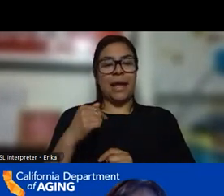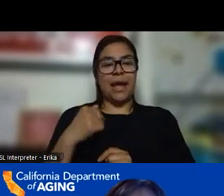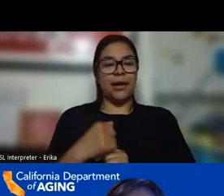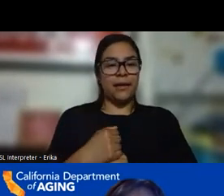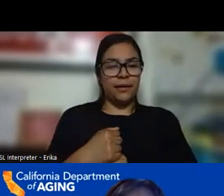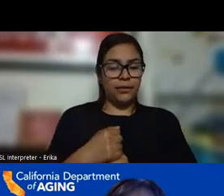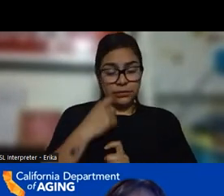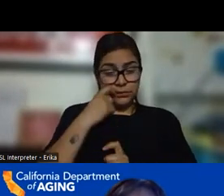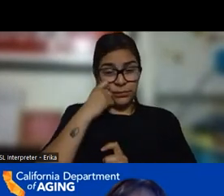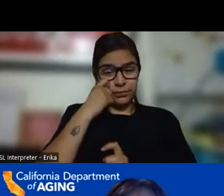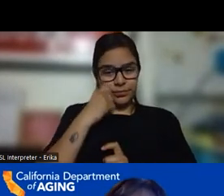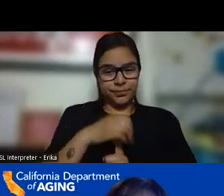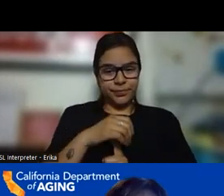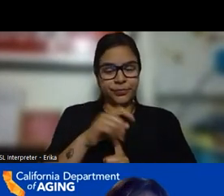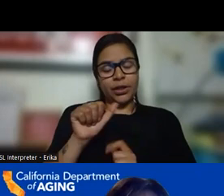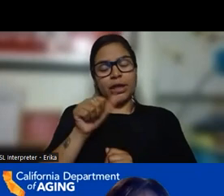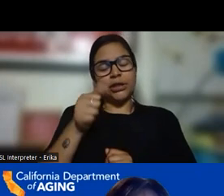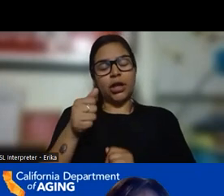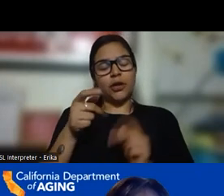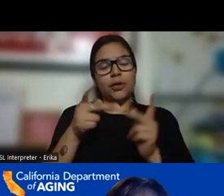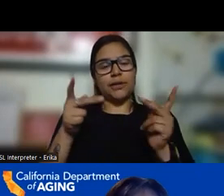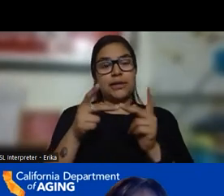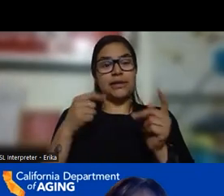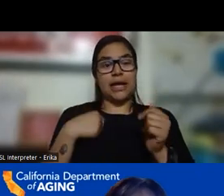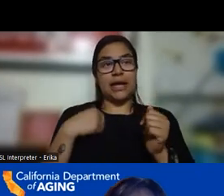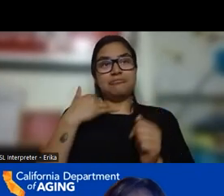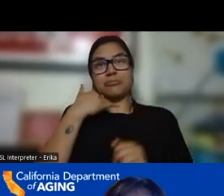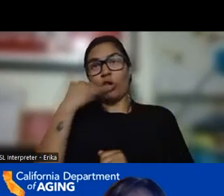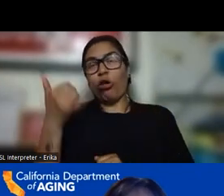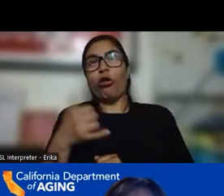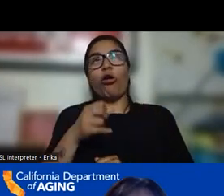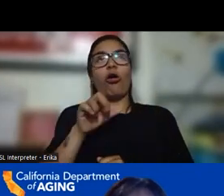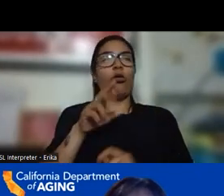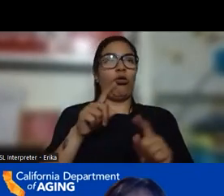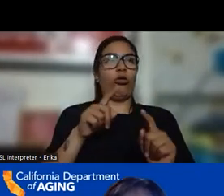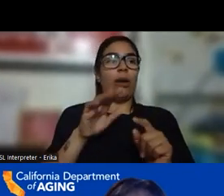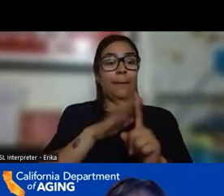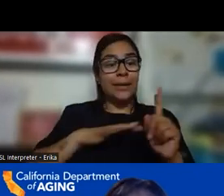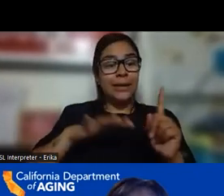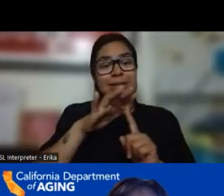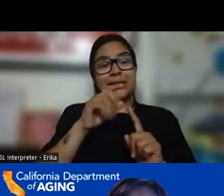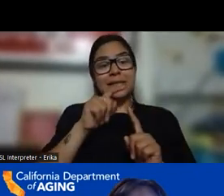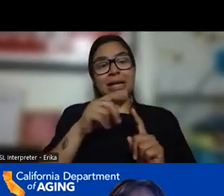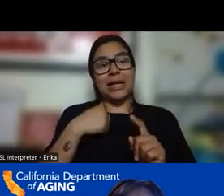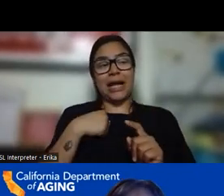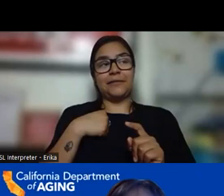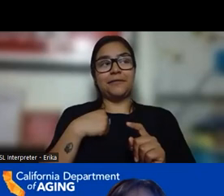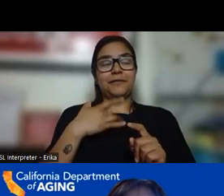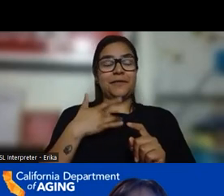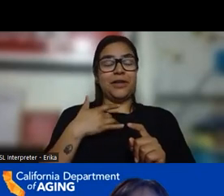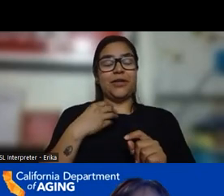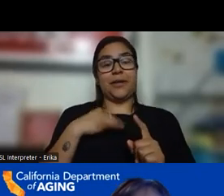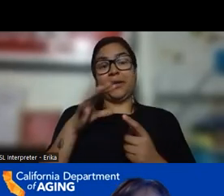initial stakeholder engagement telephone calls, some areas that have been highlighted for me